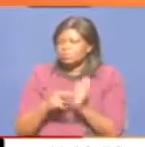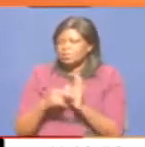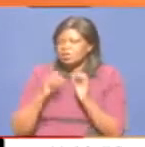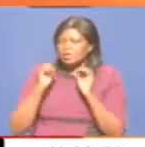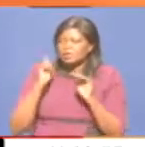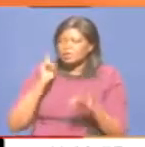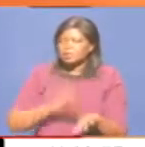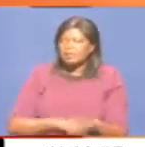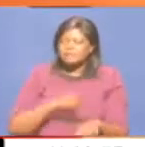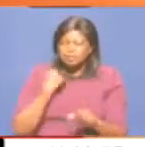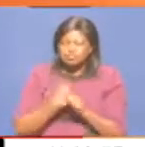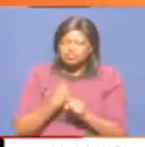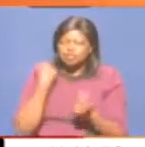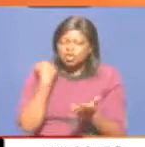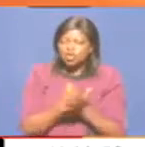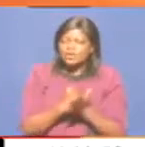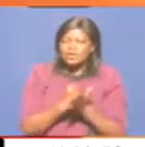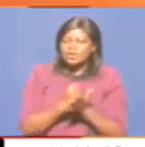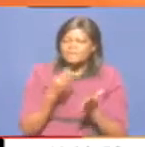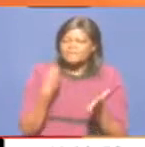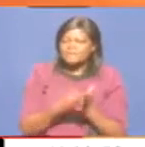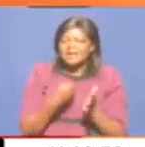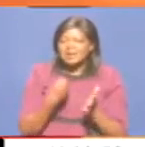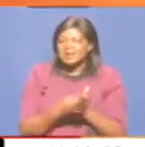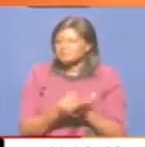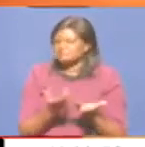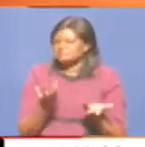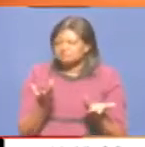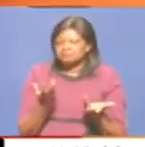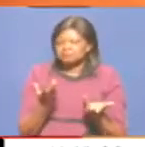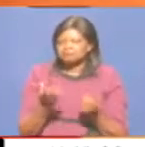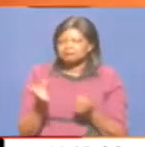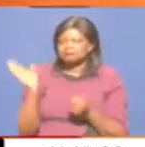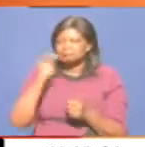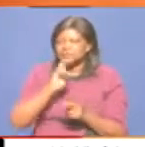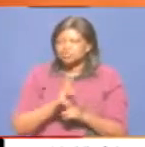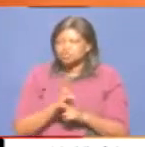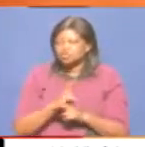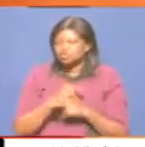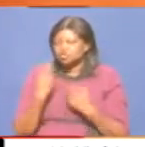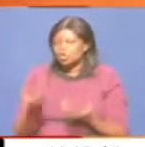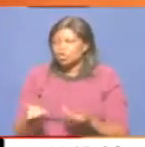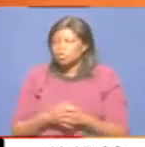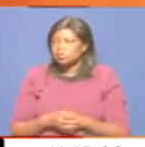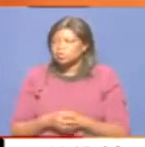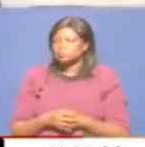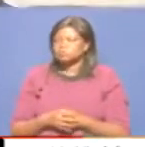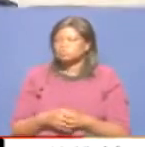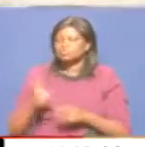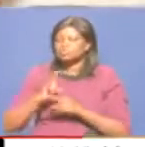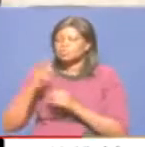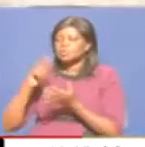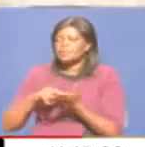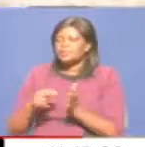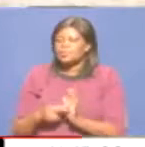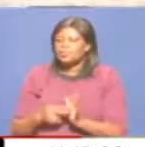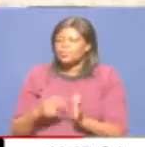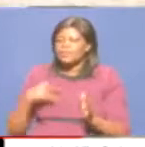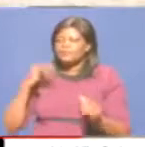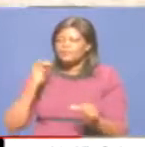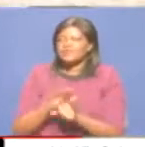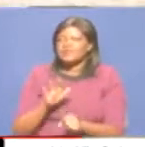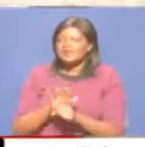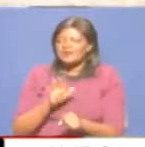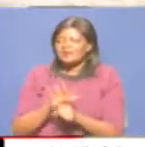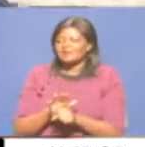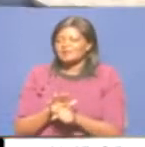audit, still, yes. money still ends up in the wrong hands, yes. or disguised in other projects. Yes. Mm-hmm. We have so many white elephant